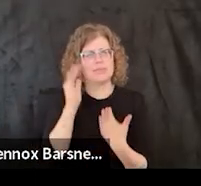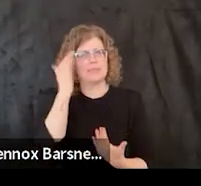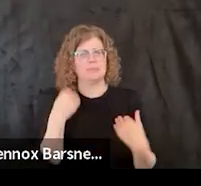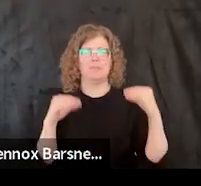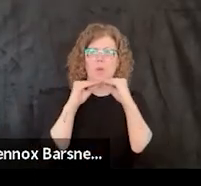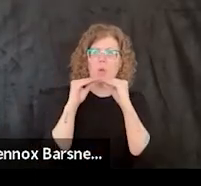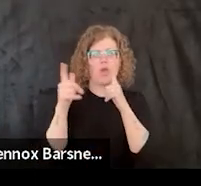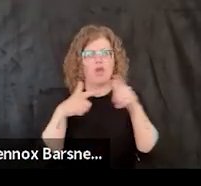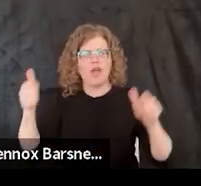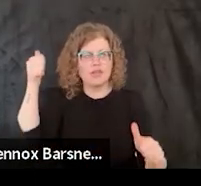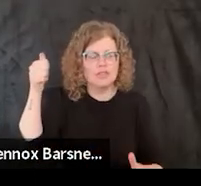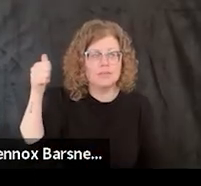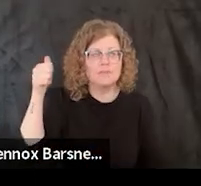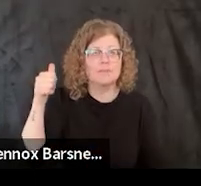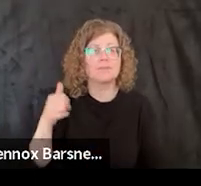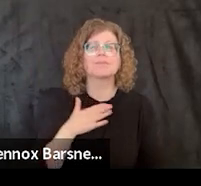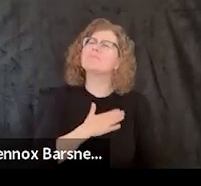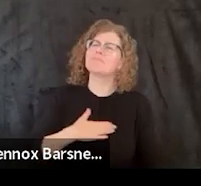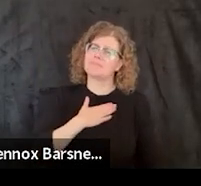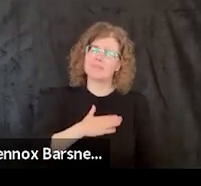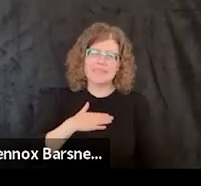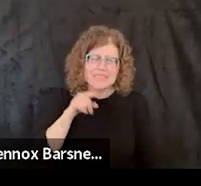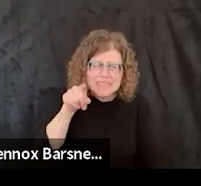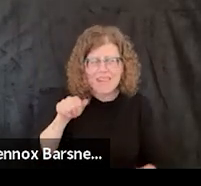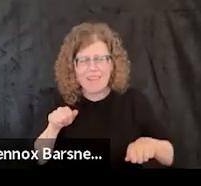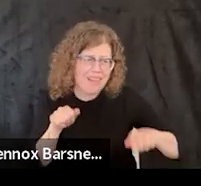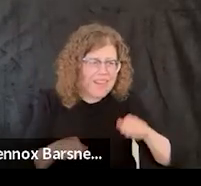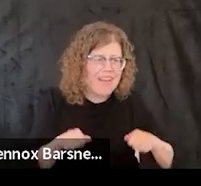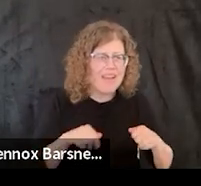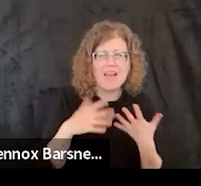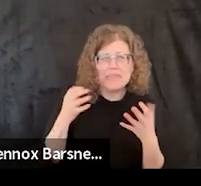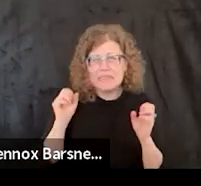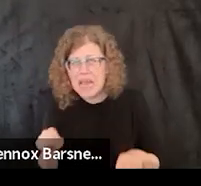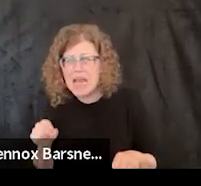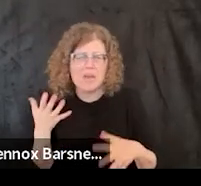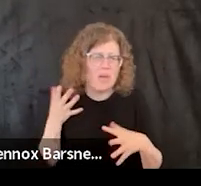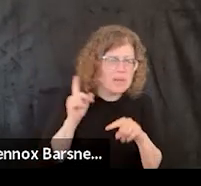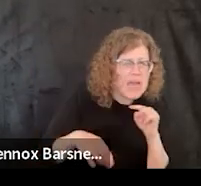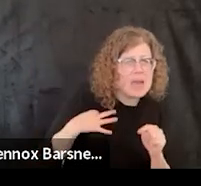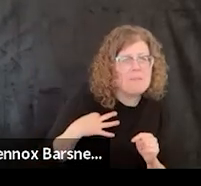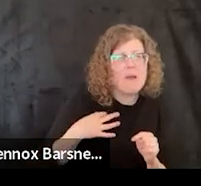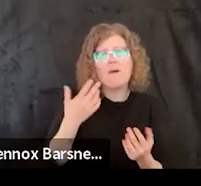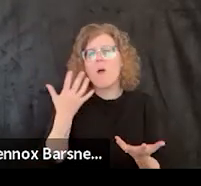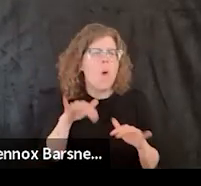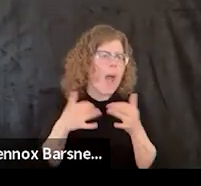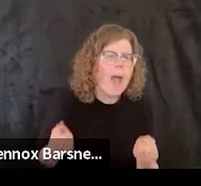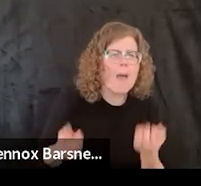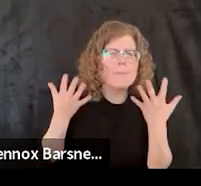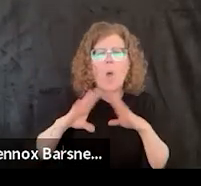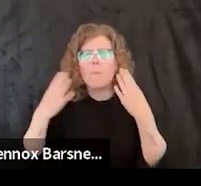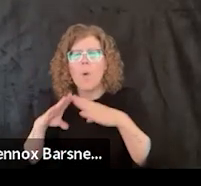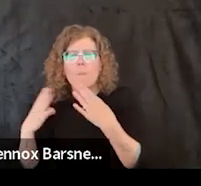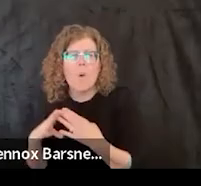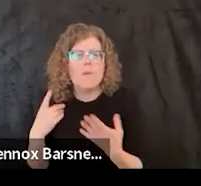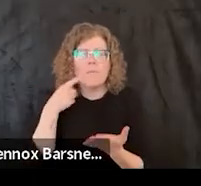Please reach out if you have any questions about eligibility or want confirmation about the number of open grants you can have. We